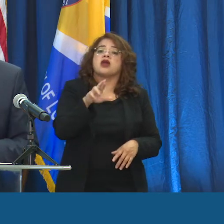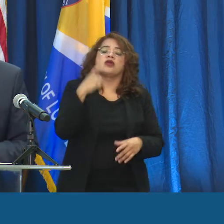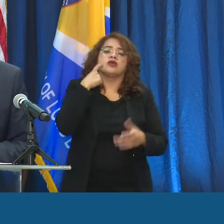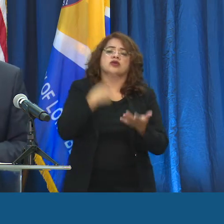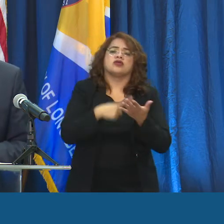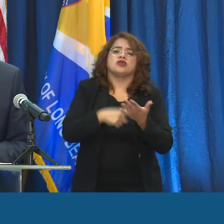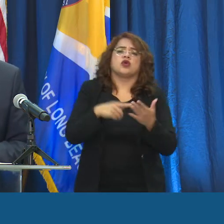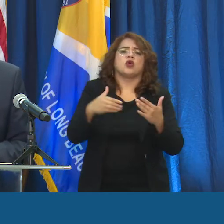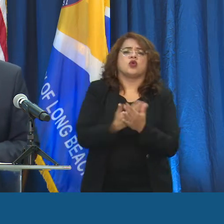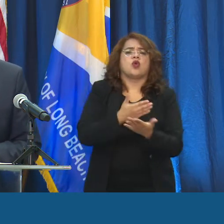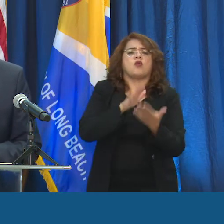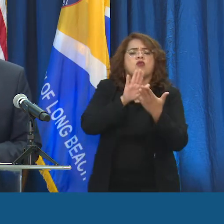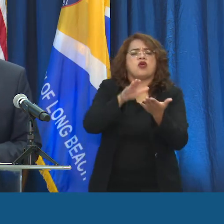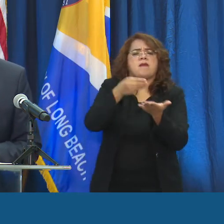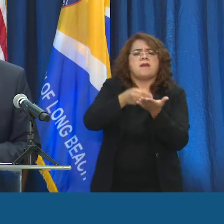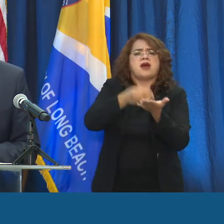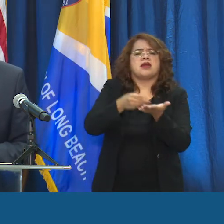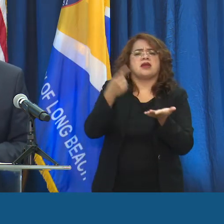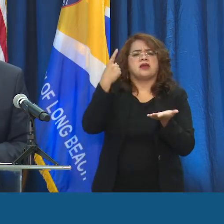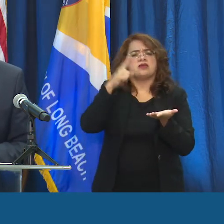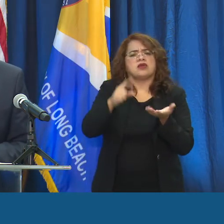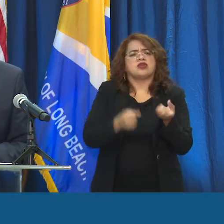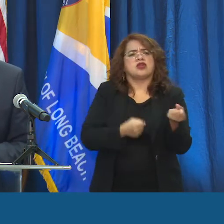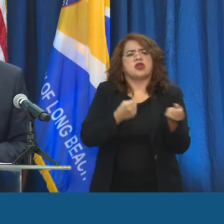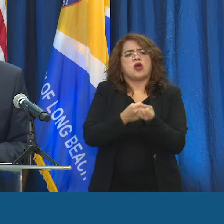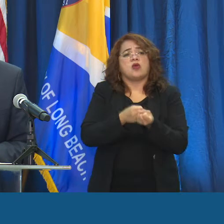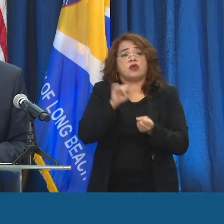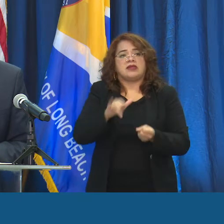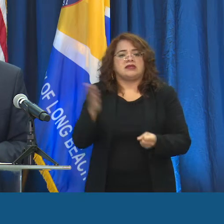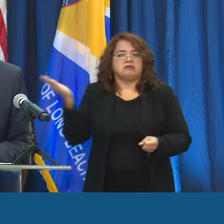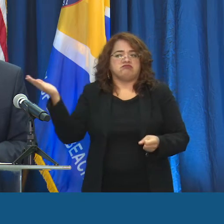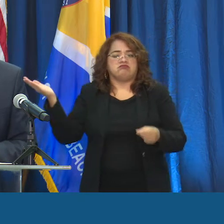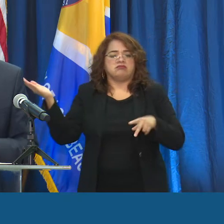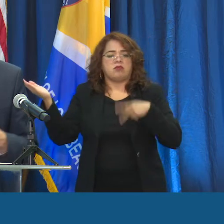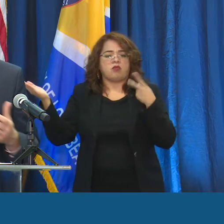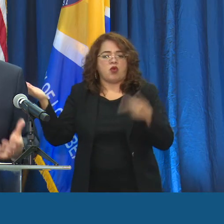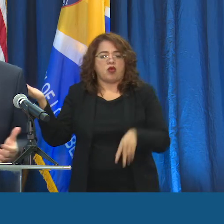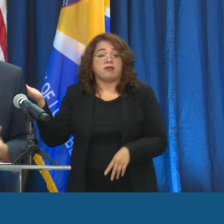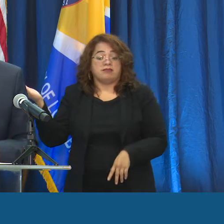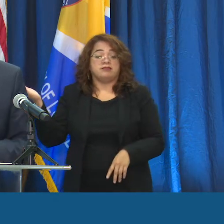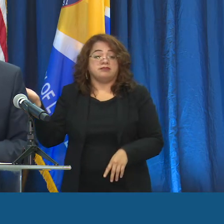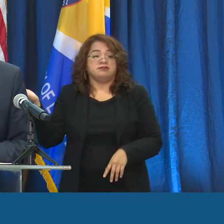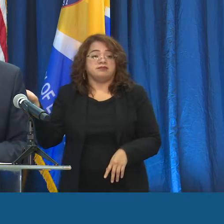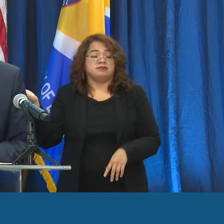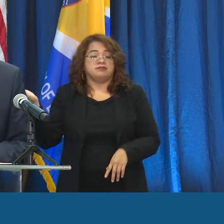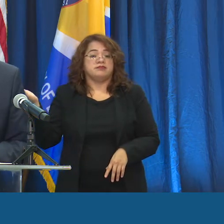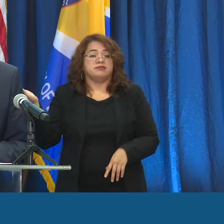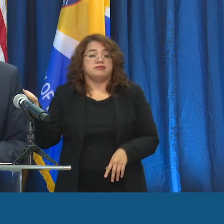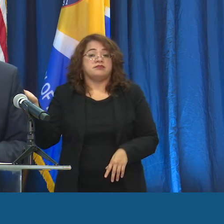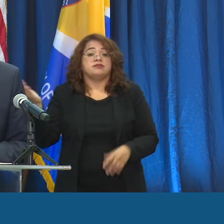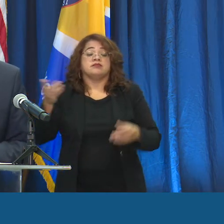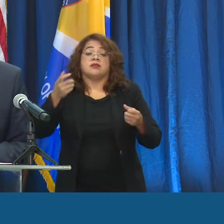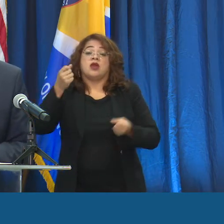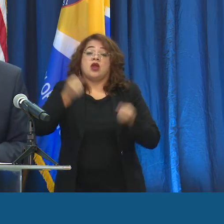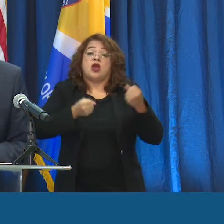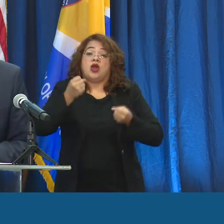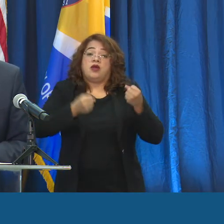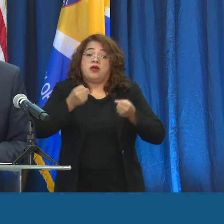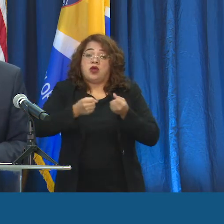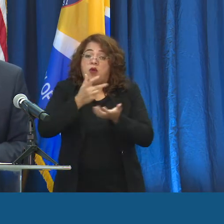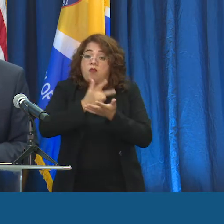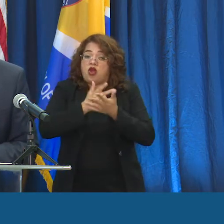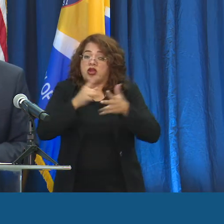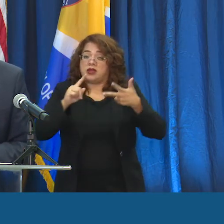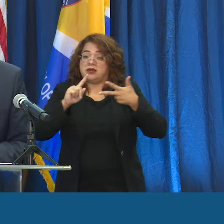we have a little bit of money come in to help with that program. We're looking at some increases in our vehicle parking pass and lot fees